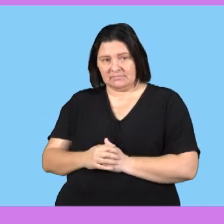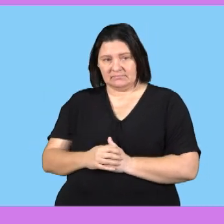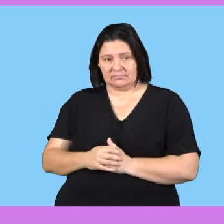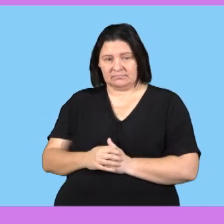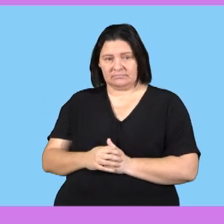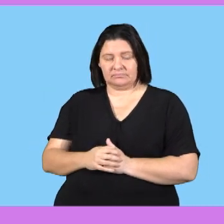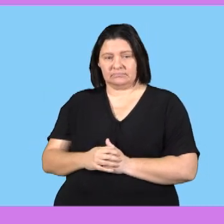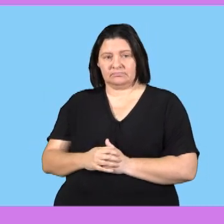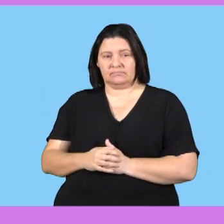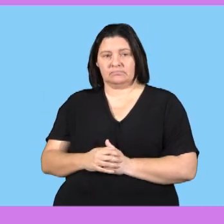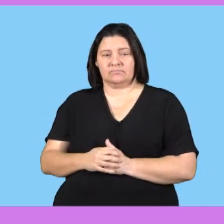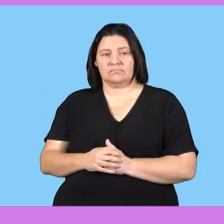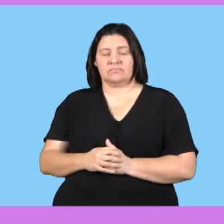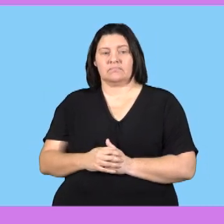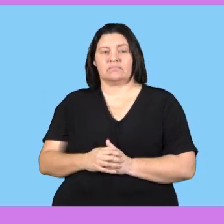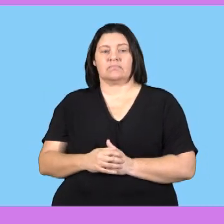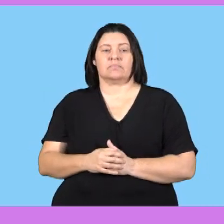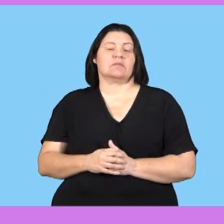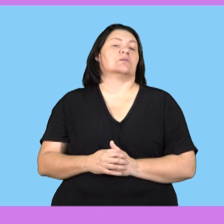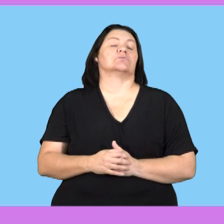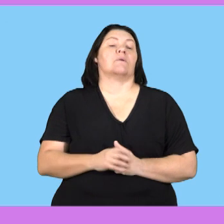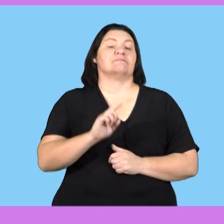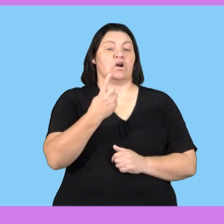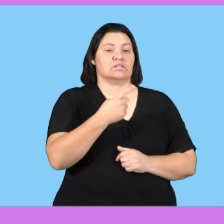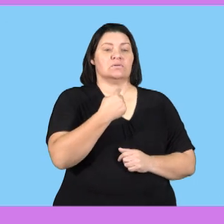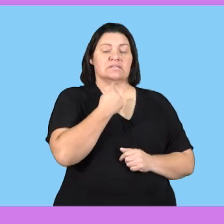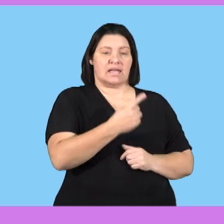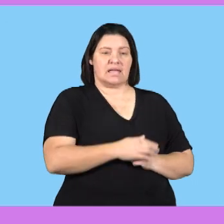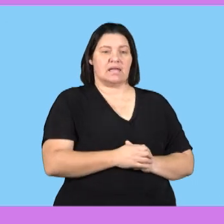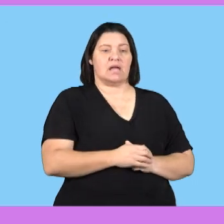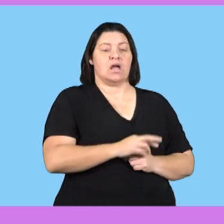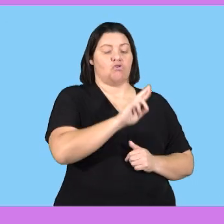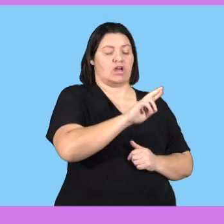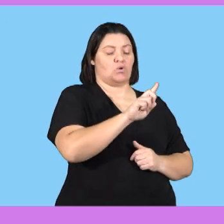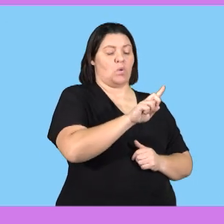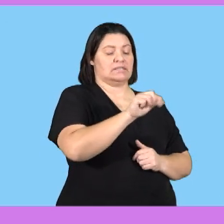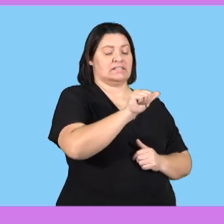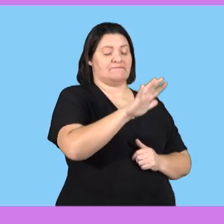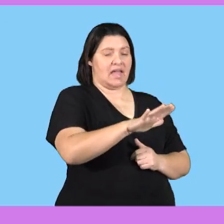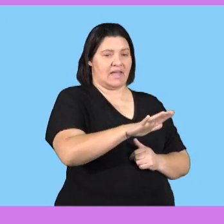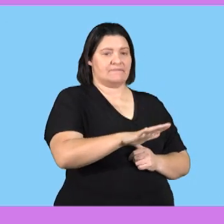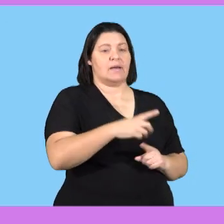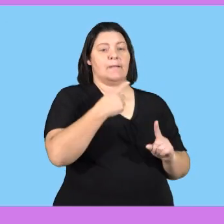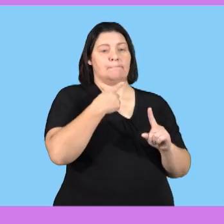25 cents. Okay, let's quickly simplify that. So first of all, I'm going to keep my 165.